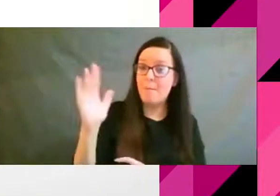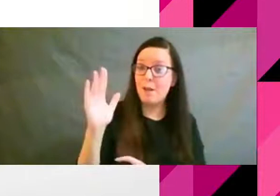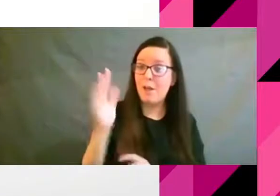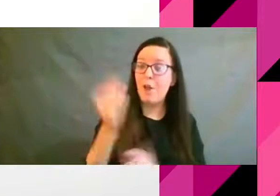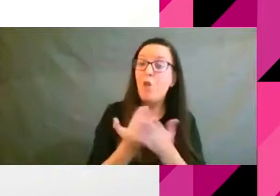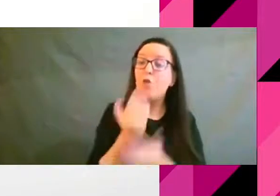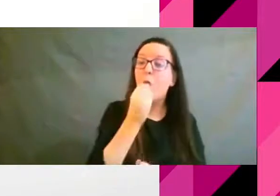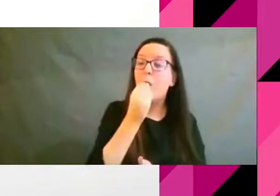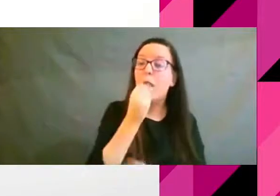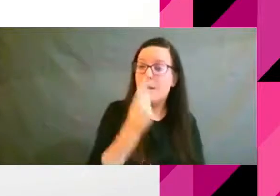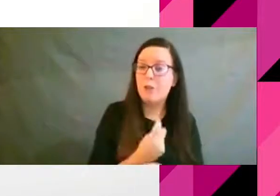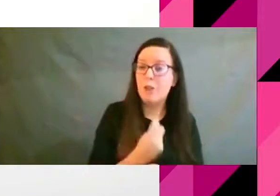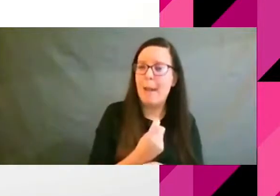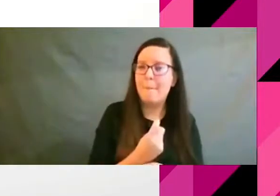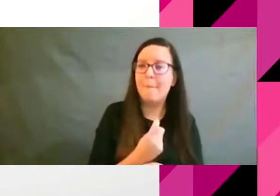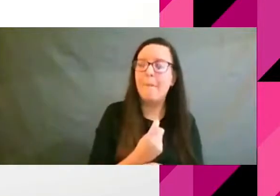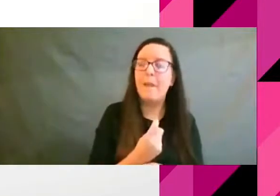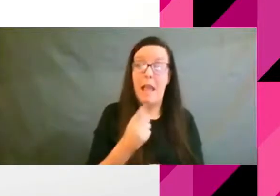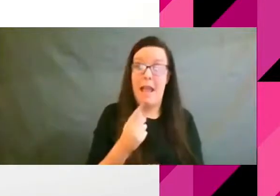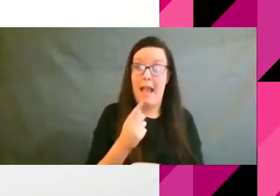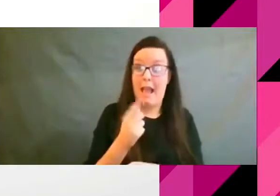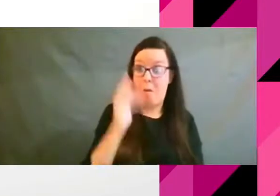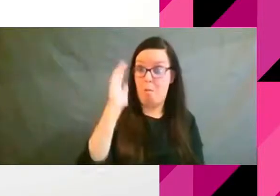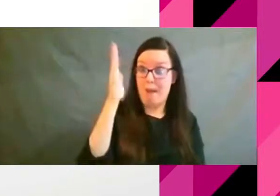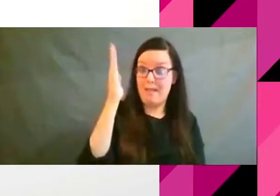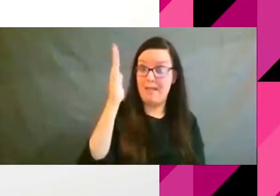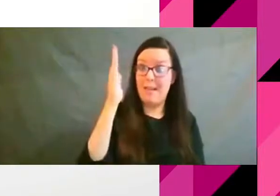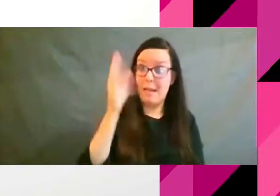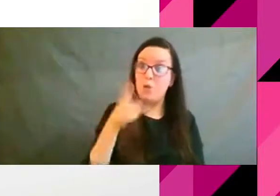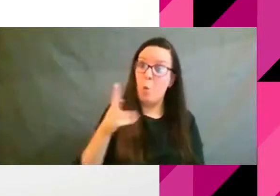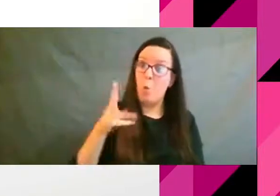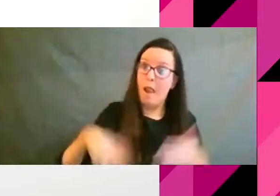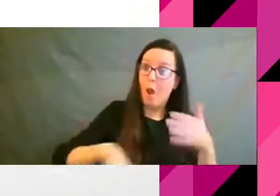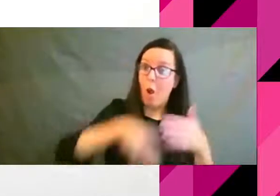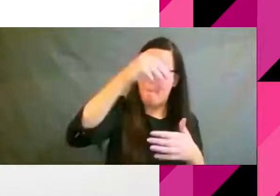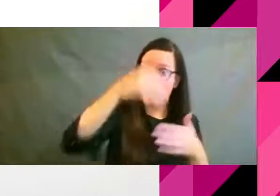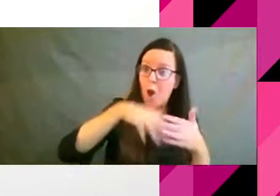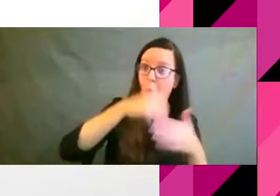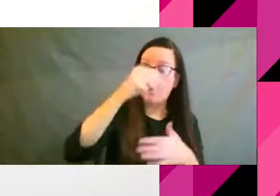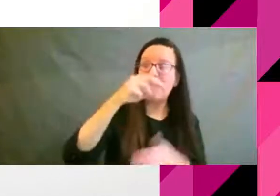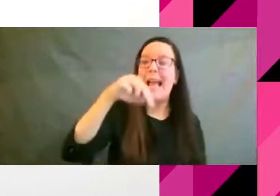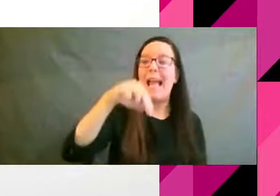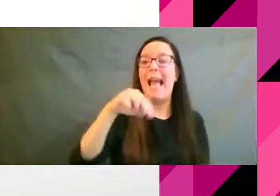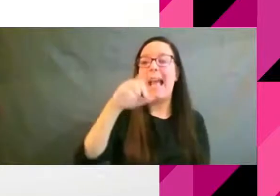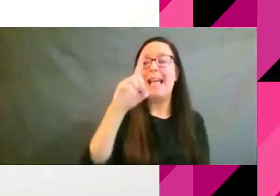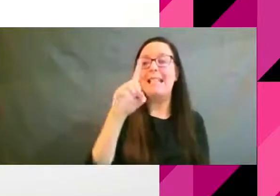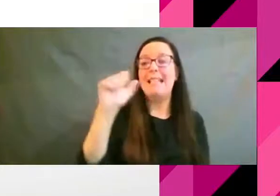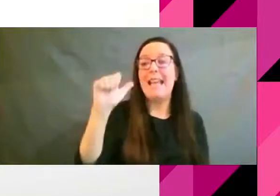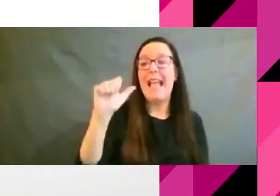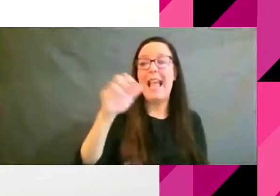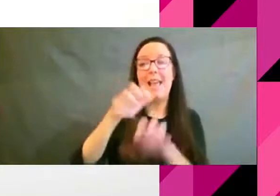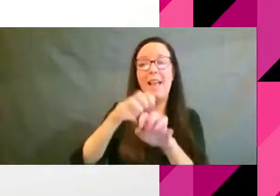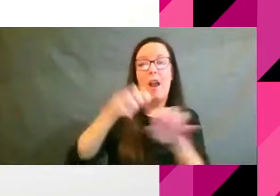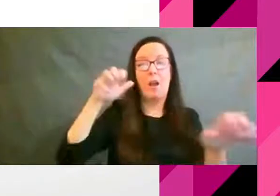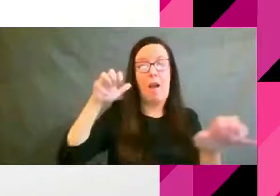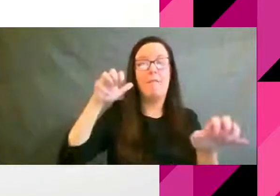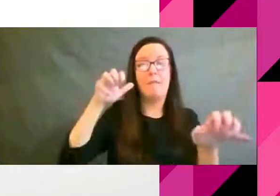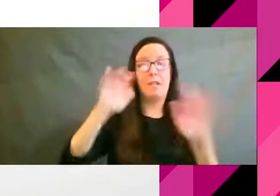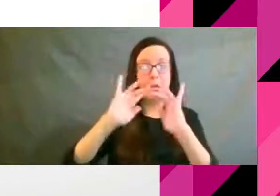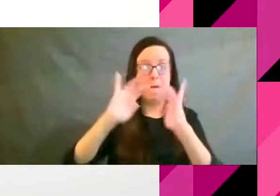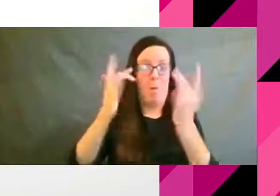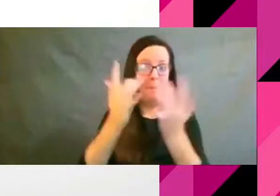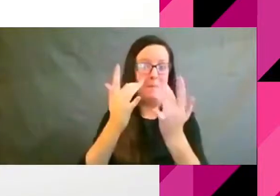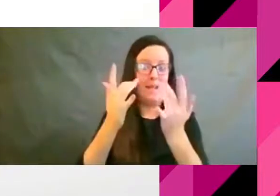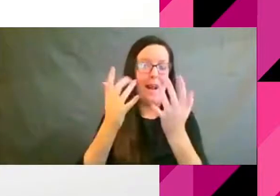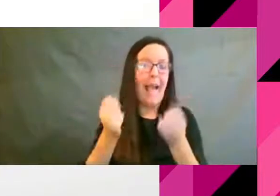the presentations you've heard this morning will also be put online on the NDA conference page, and there is a link to that